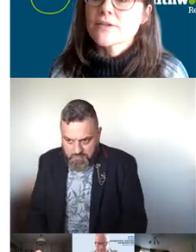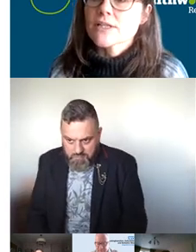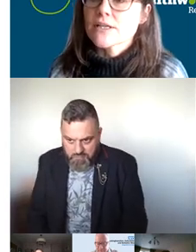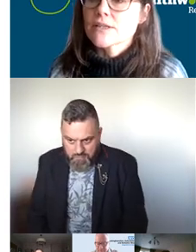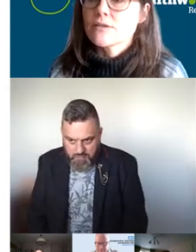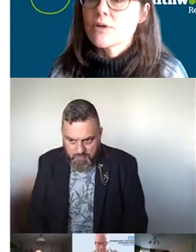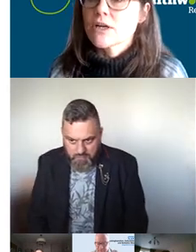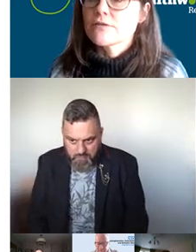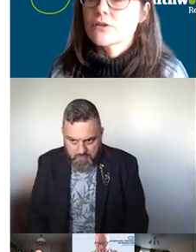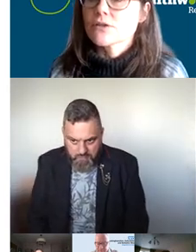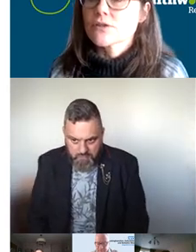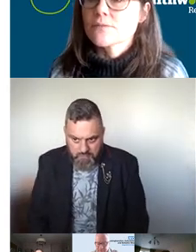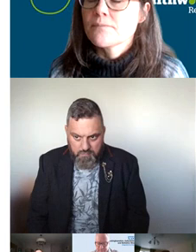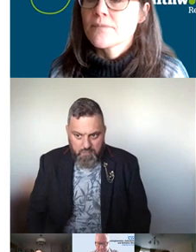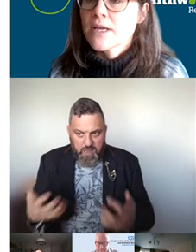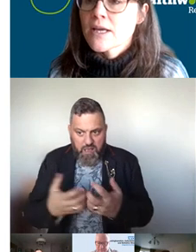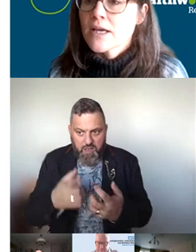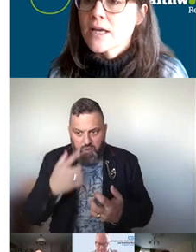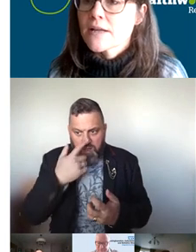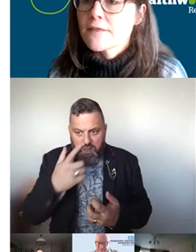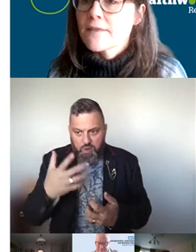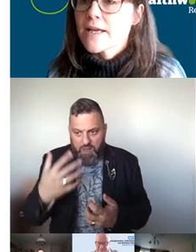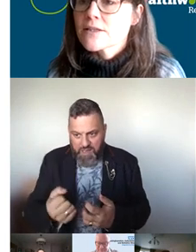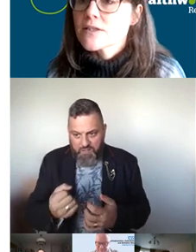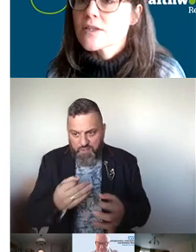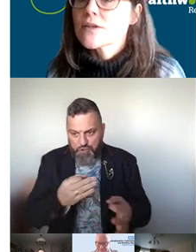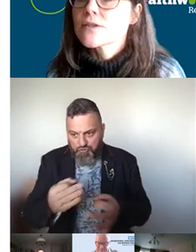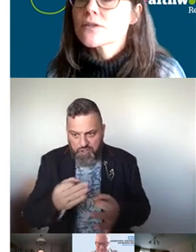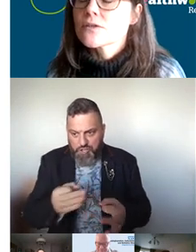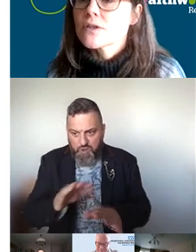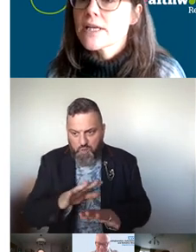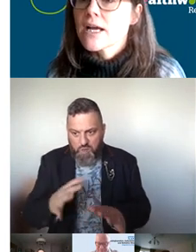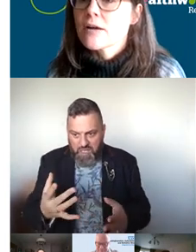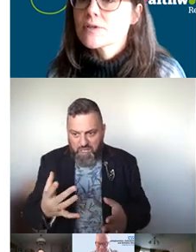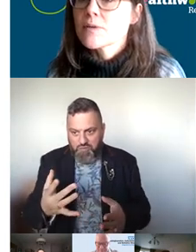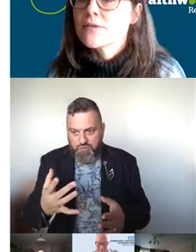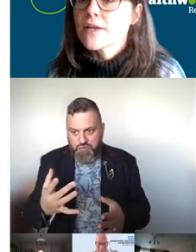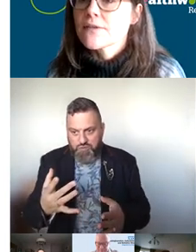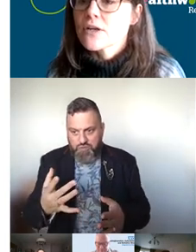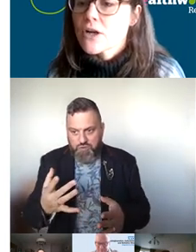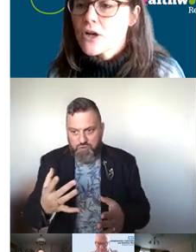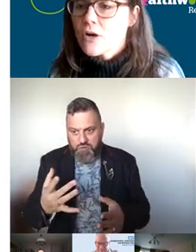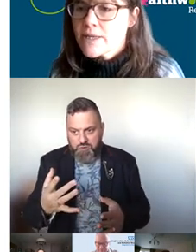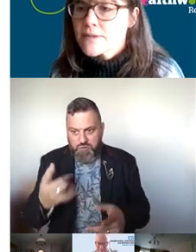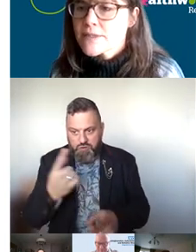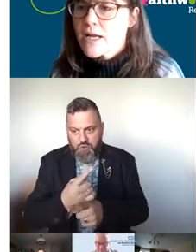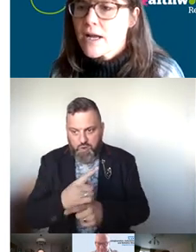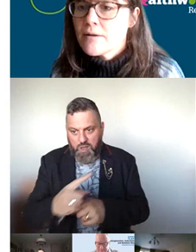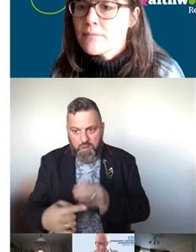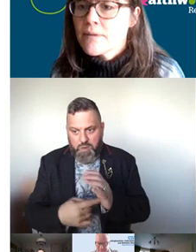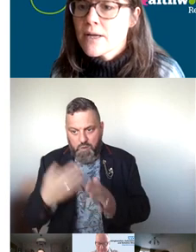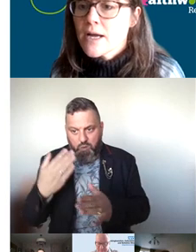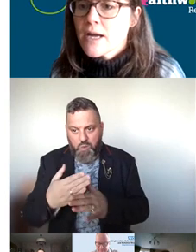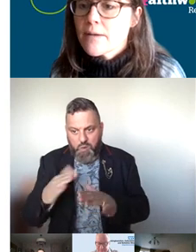strategy without discussing the workforce? And I think that does link up to one of the other